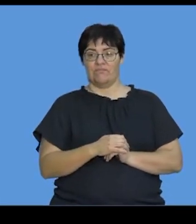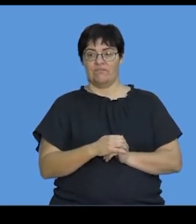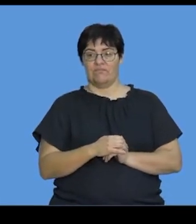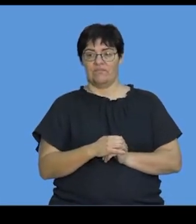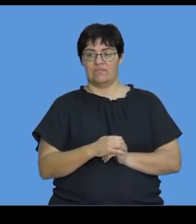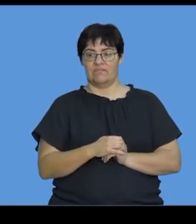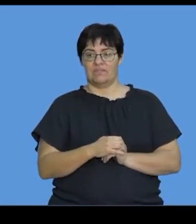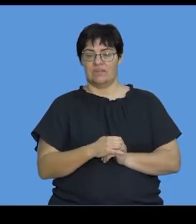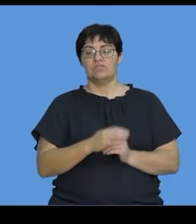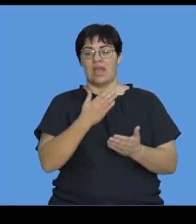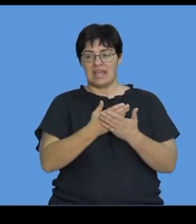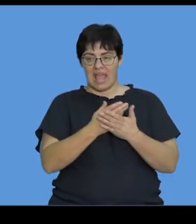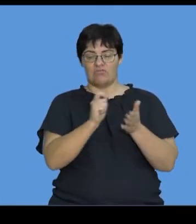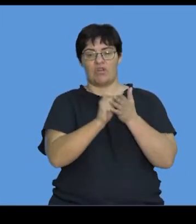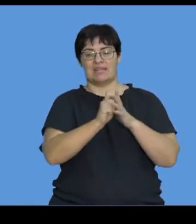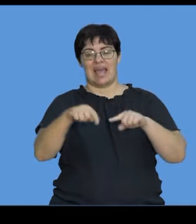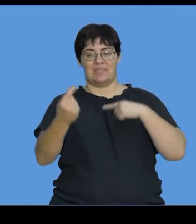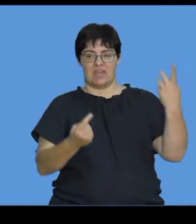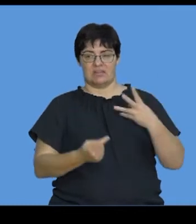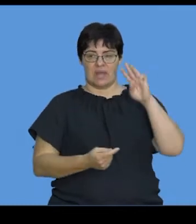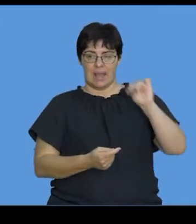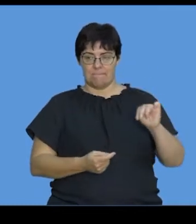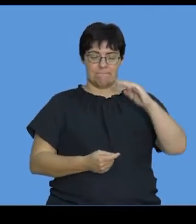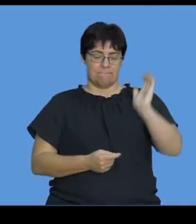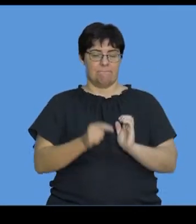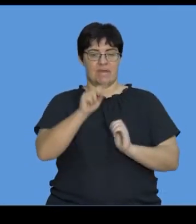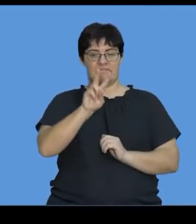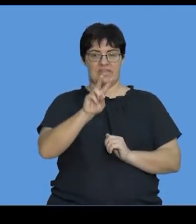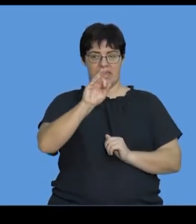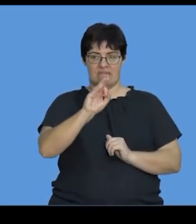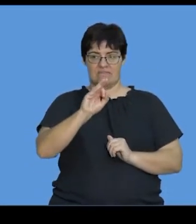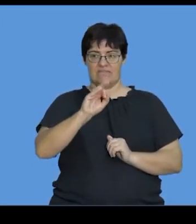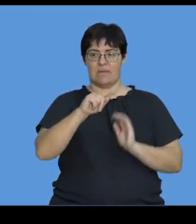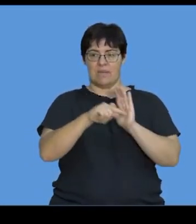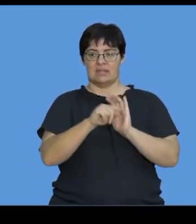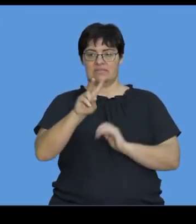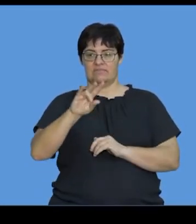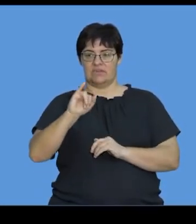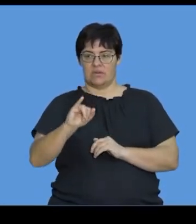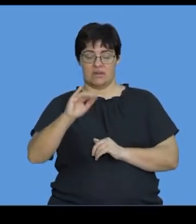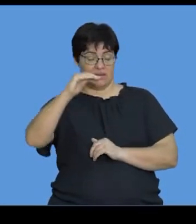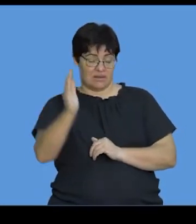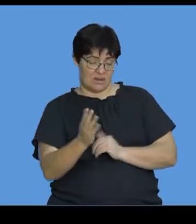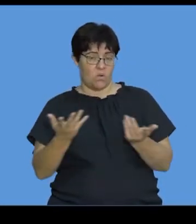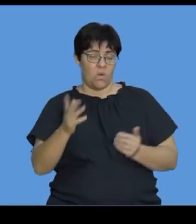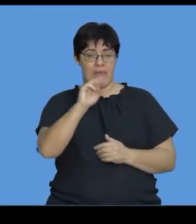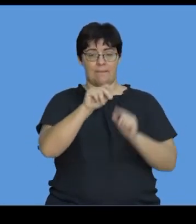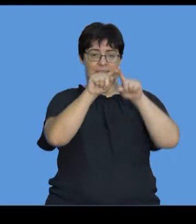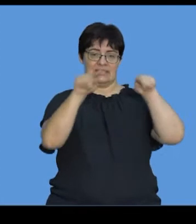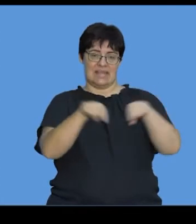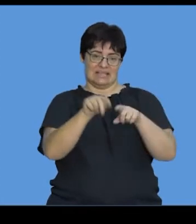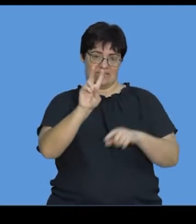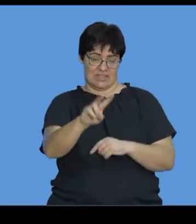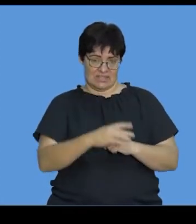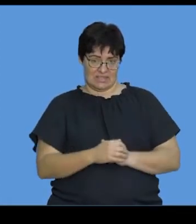I just want you to see that we can write this another way. So we get M delta V. So sometimes